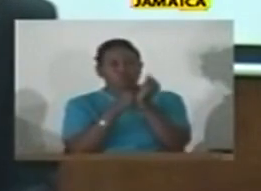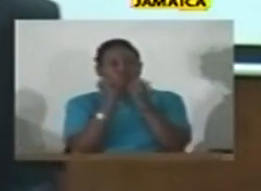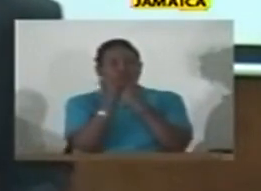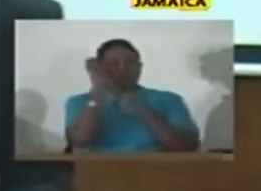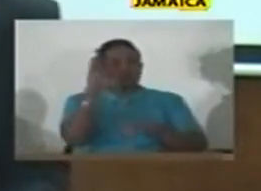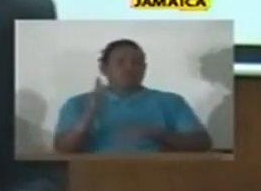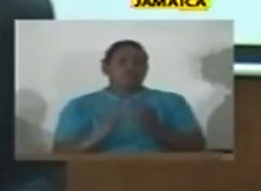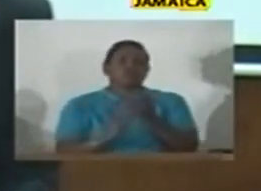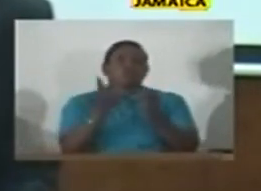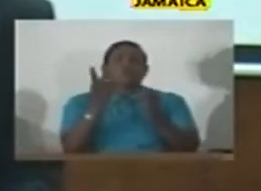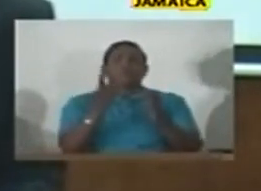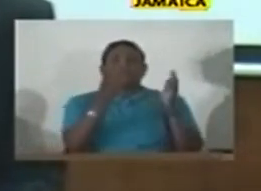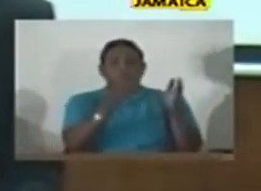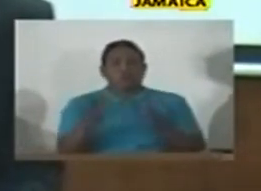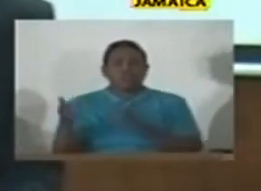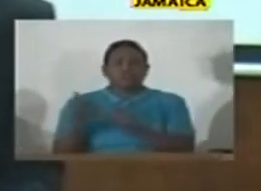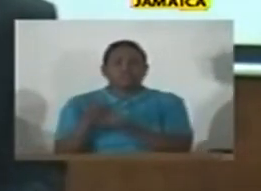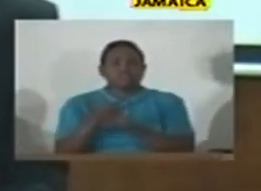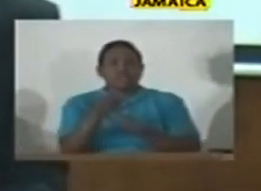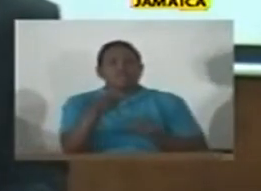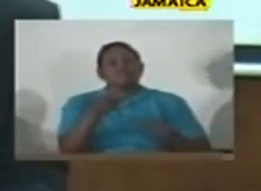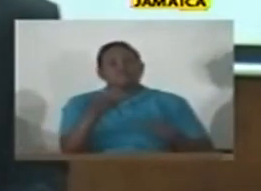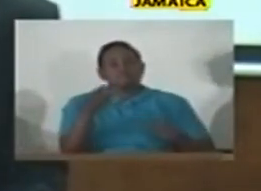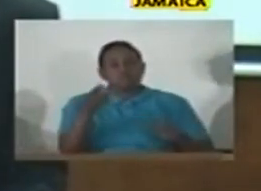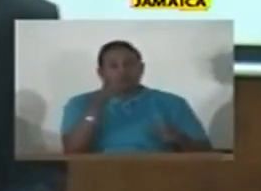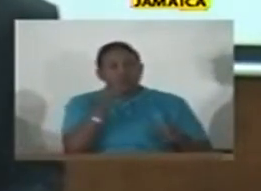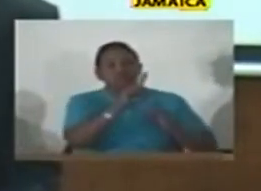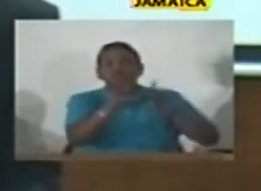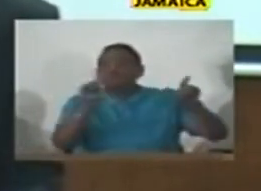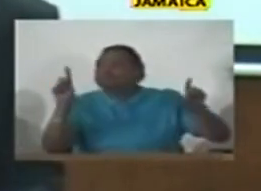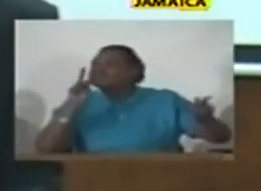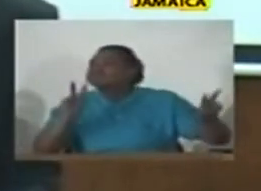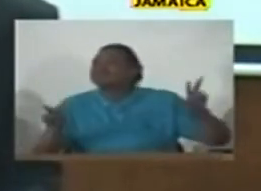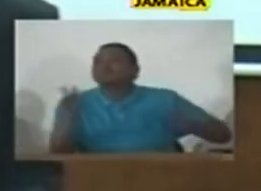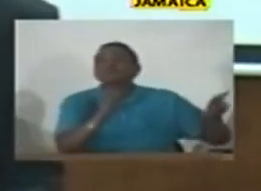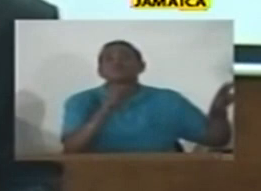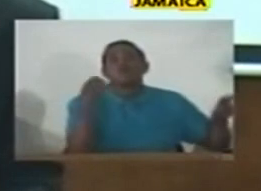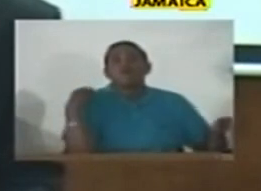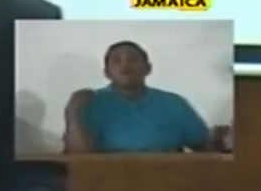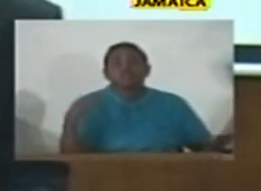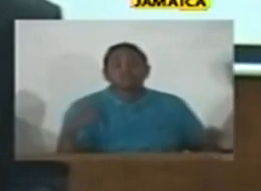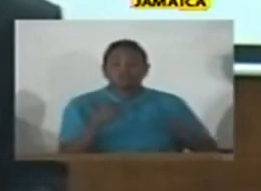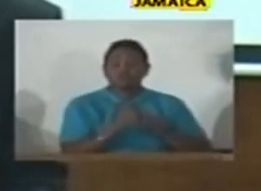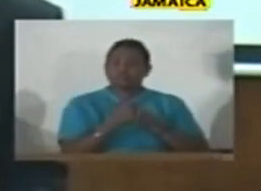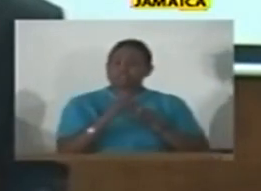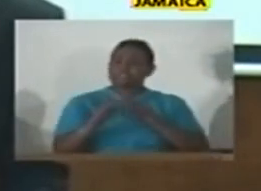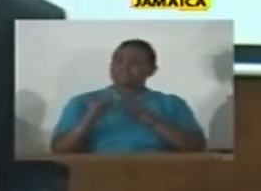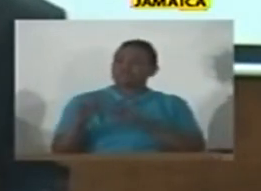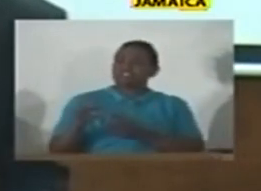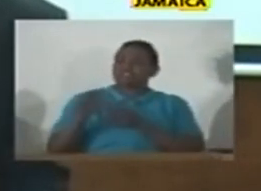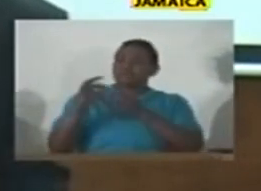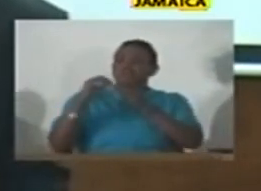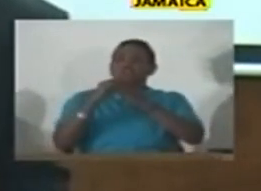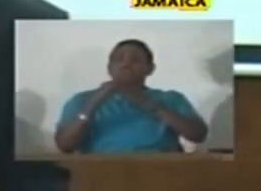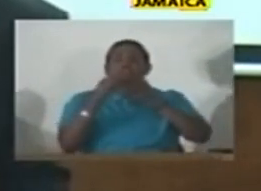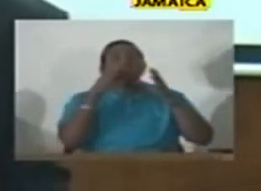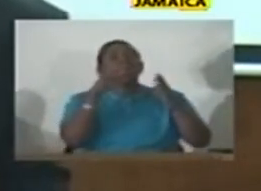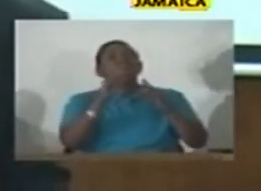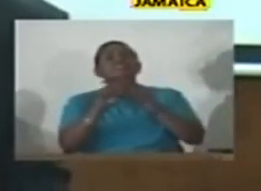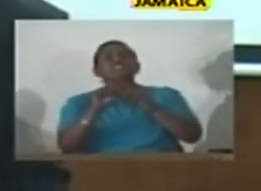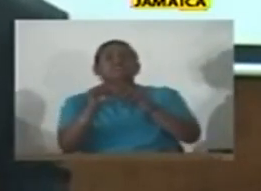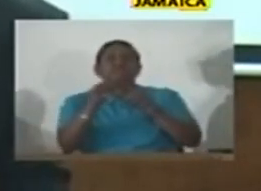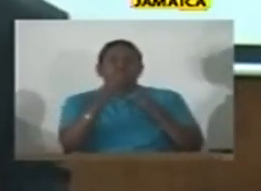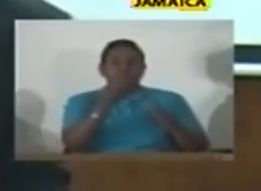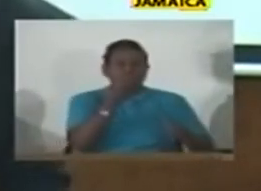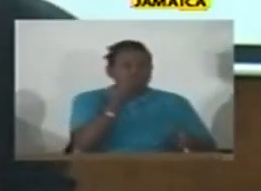the number of persons as extension officers, and also a number of specialists involved with crop and